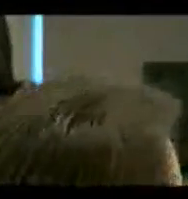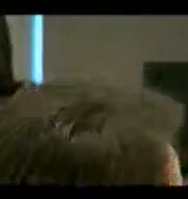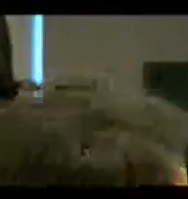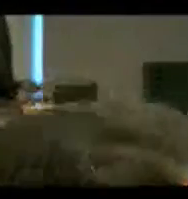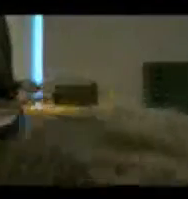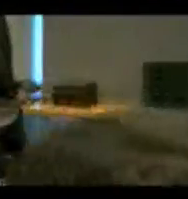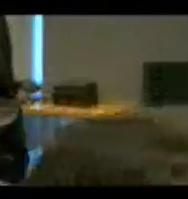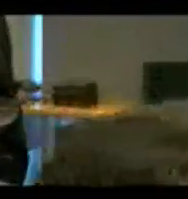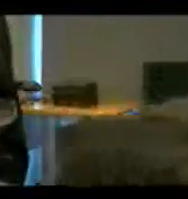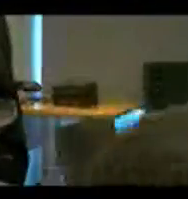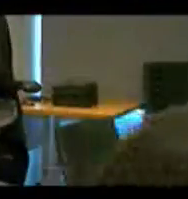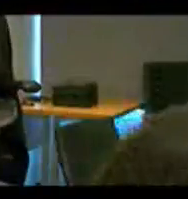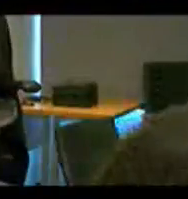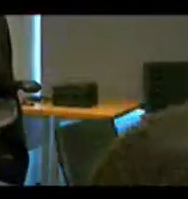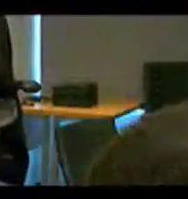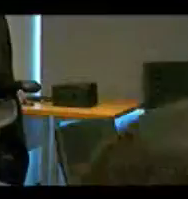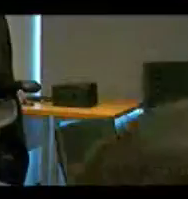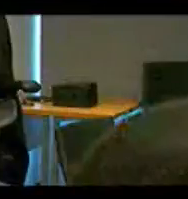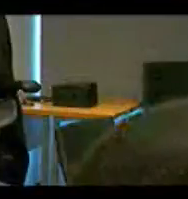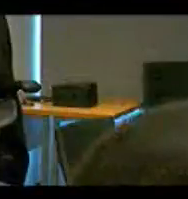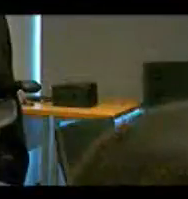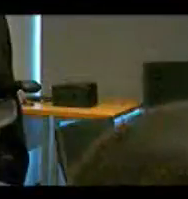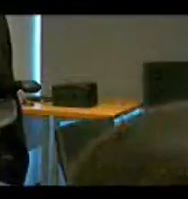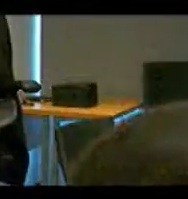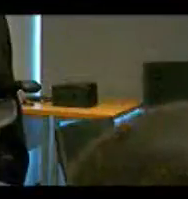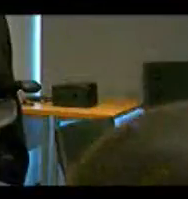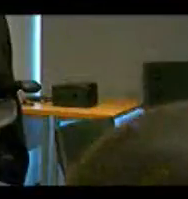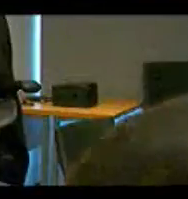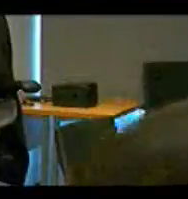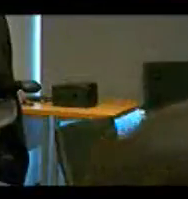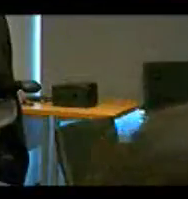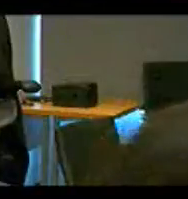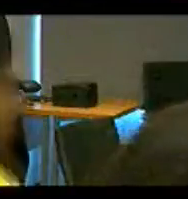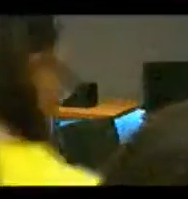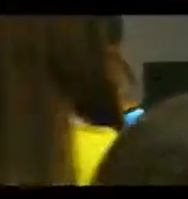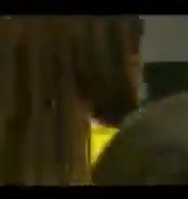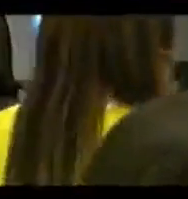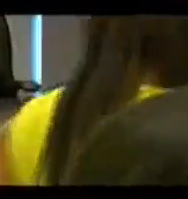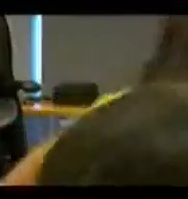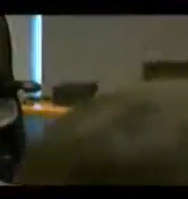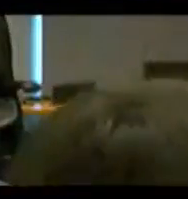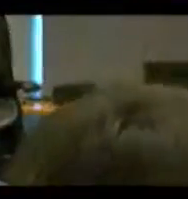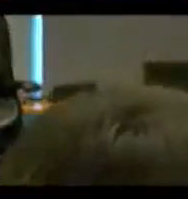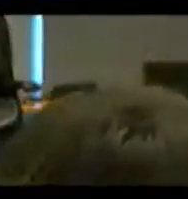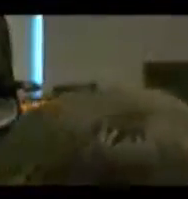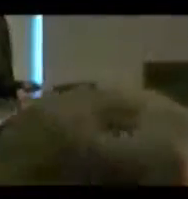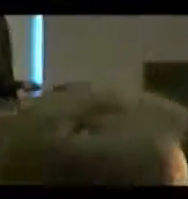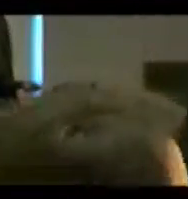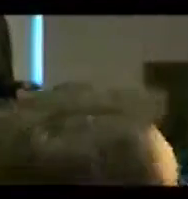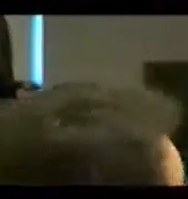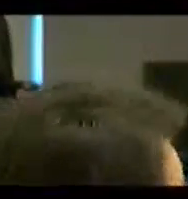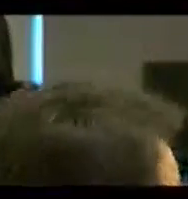for 2 years. And like my term expires, so it may be a different 4-4.